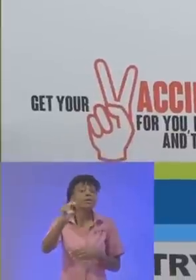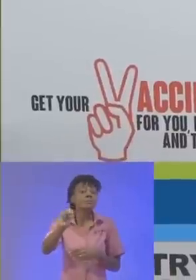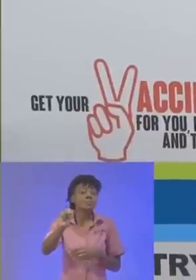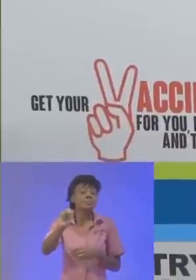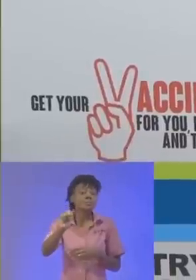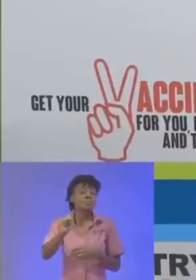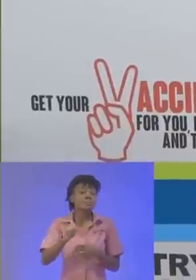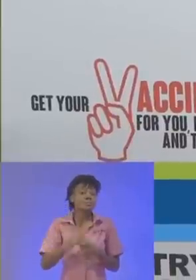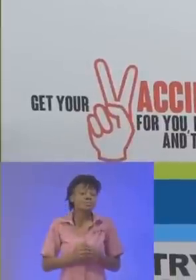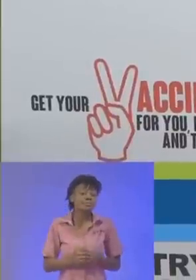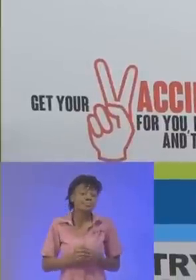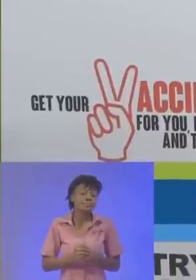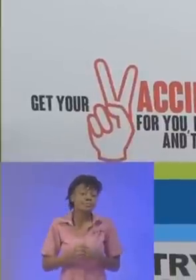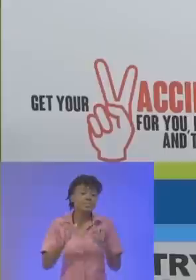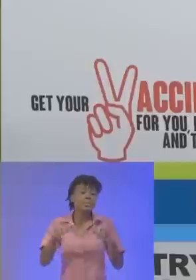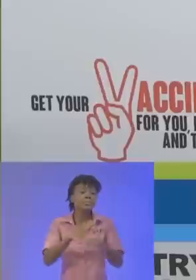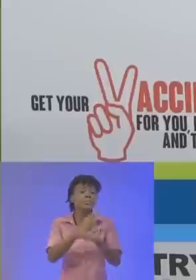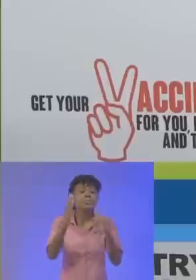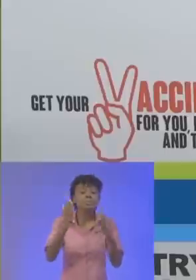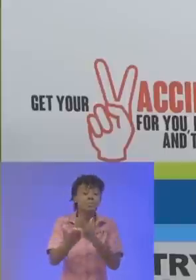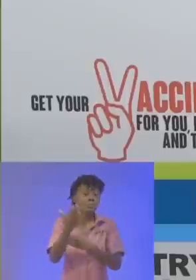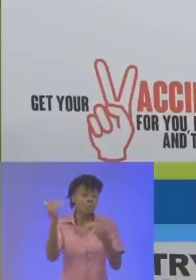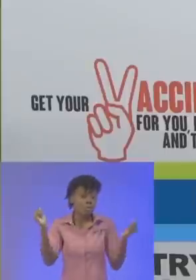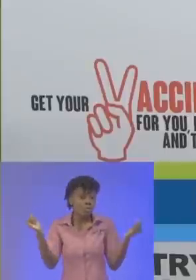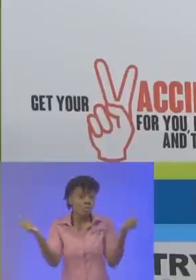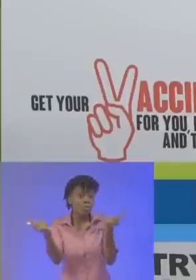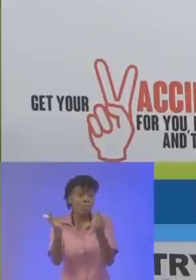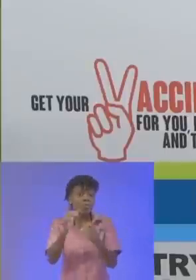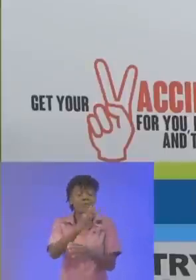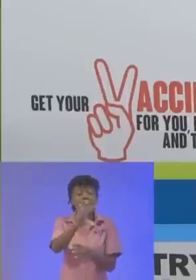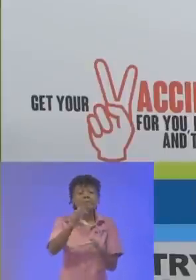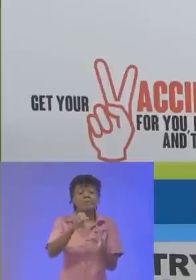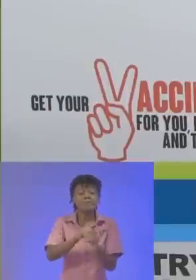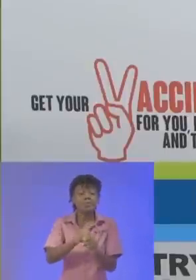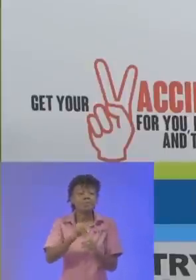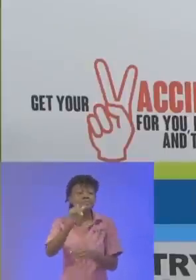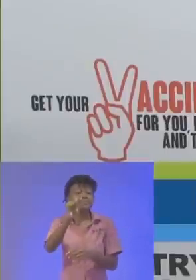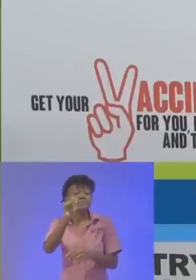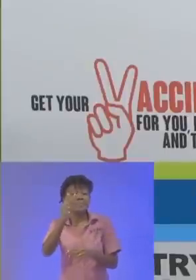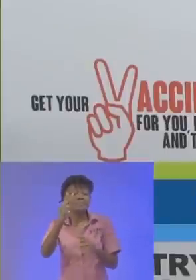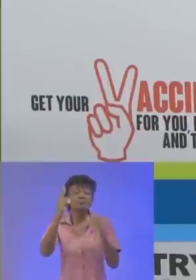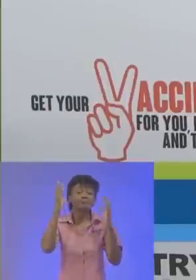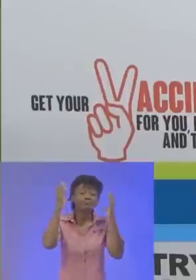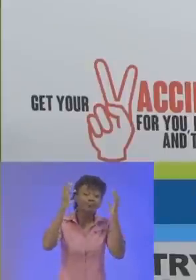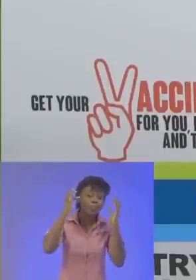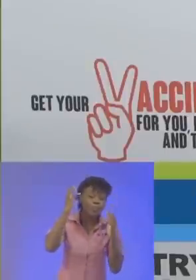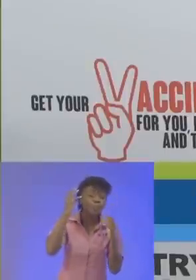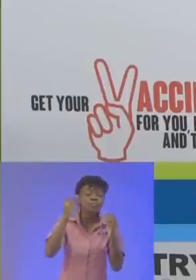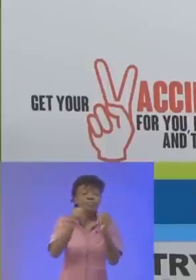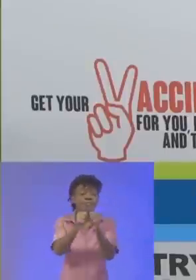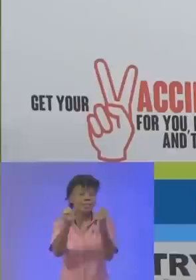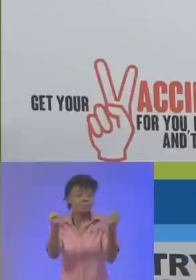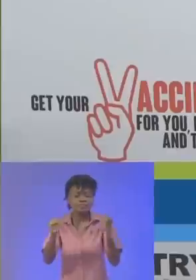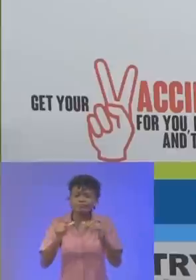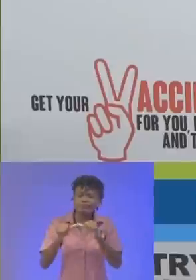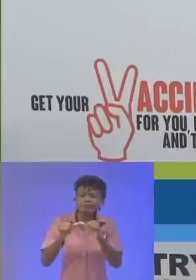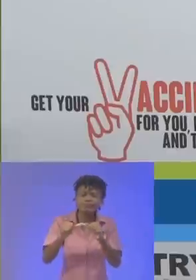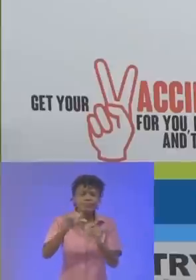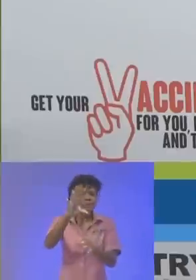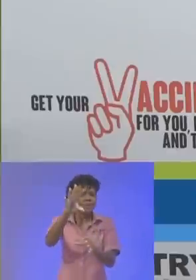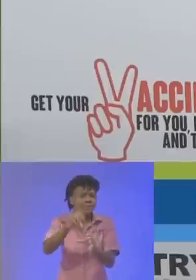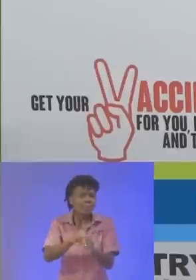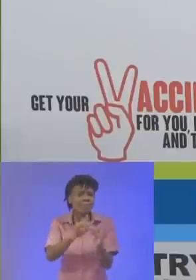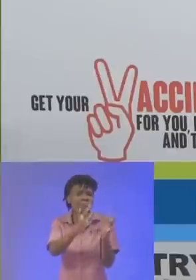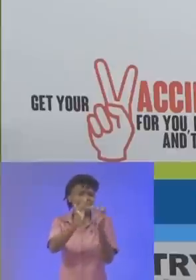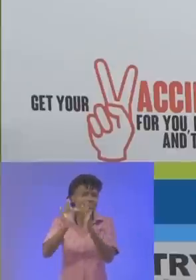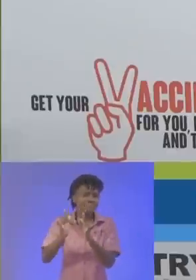morning to all members of the media who continue to participate in our Ministry of Health conferences as